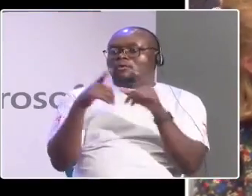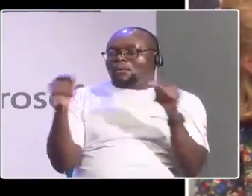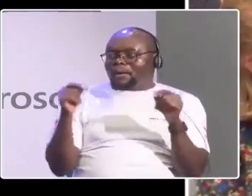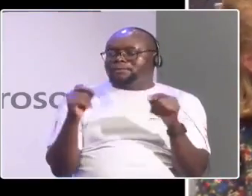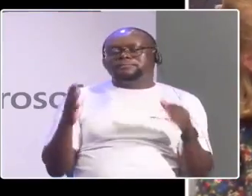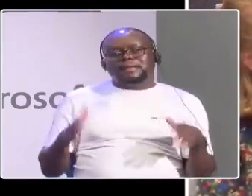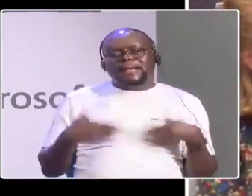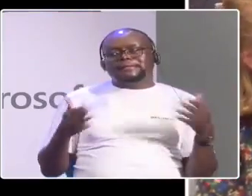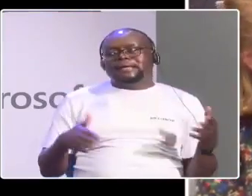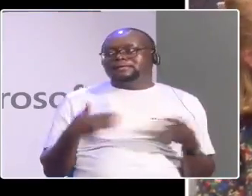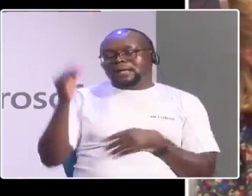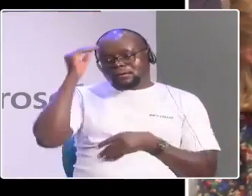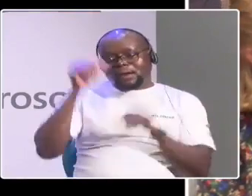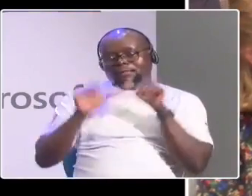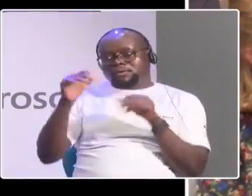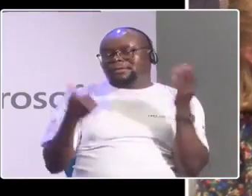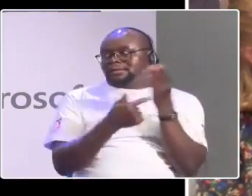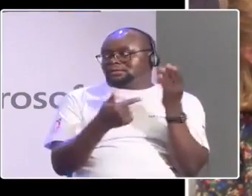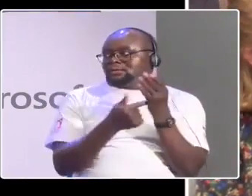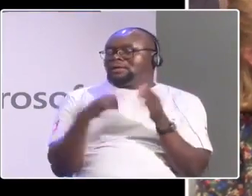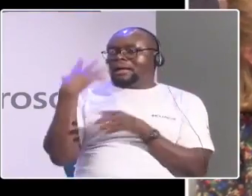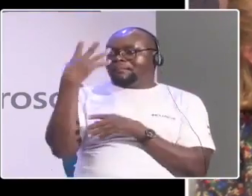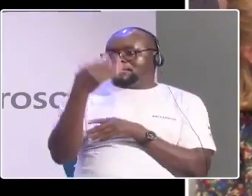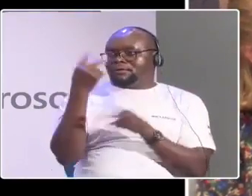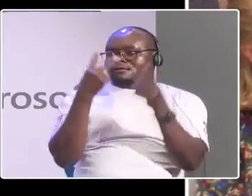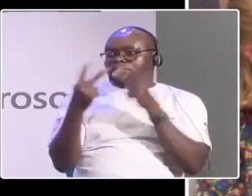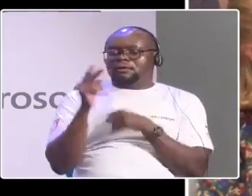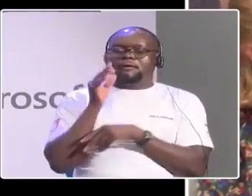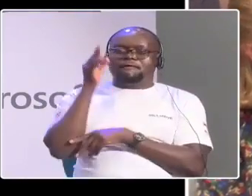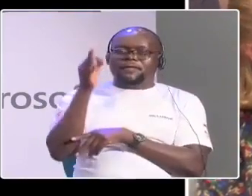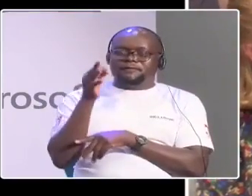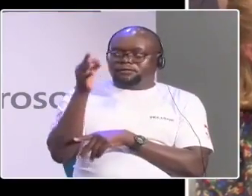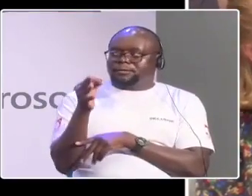very exciting to learn of your technology, and it's a beautiful vision for the future.